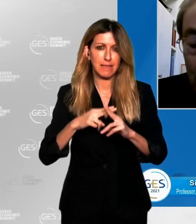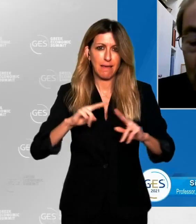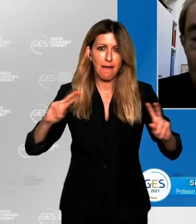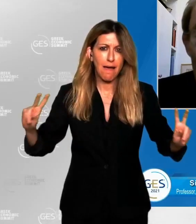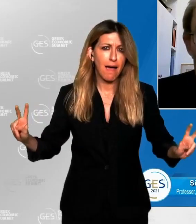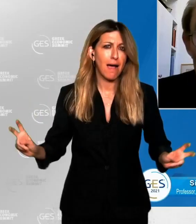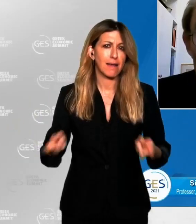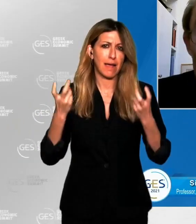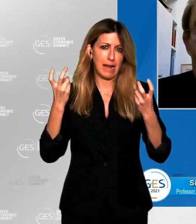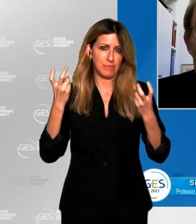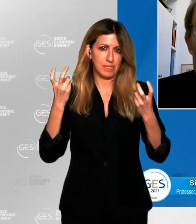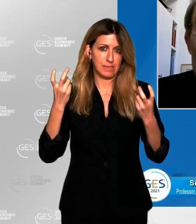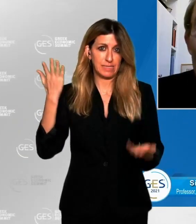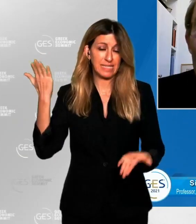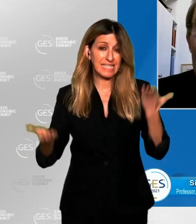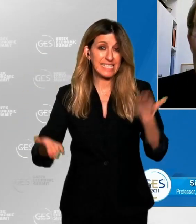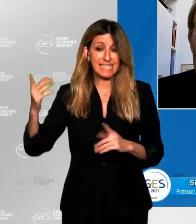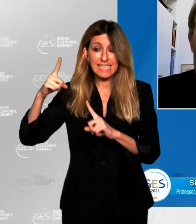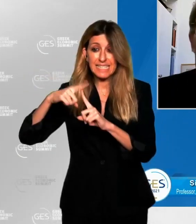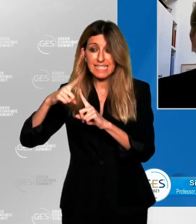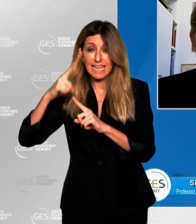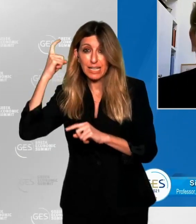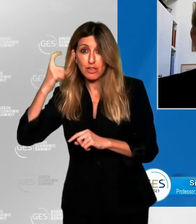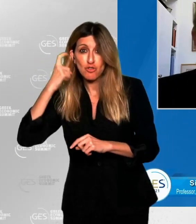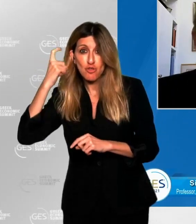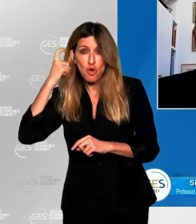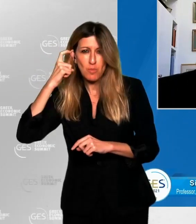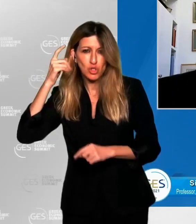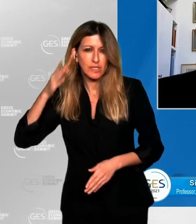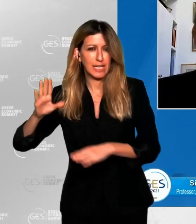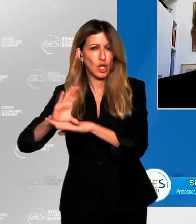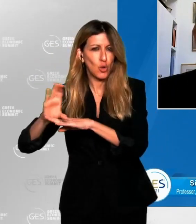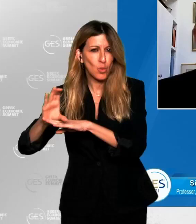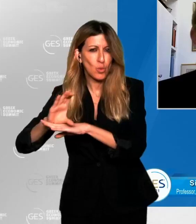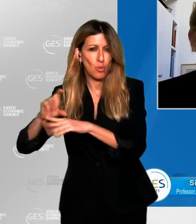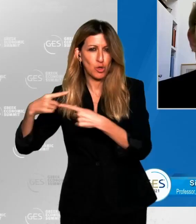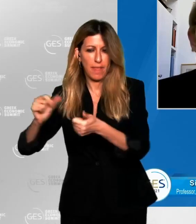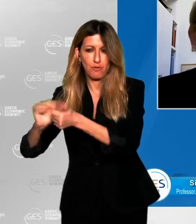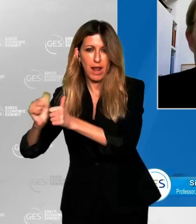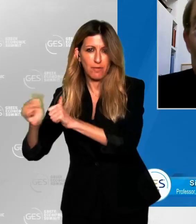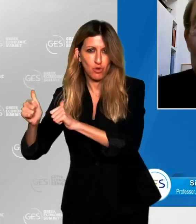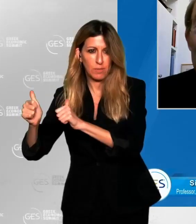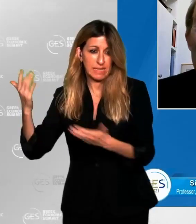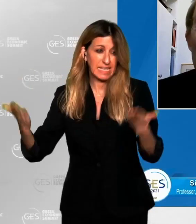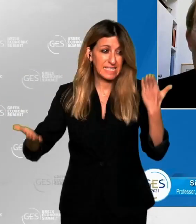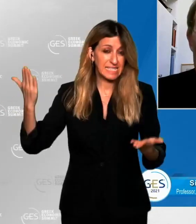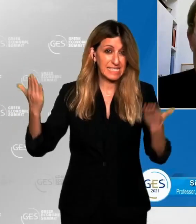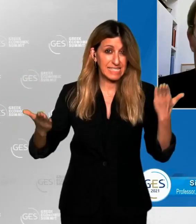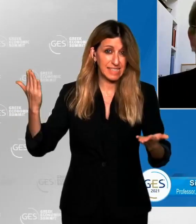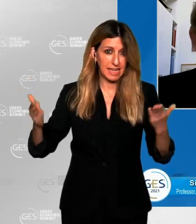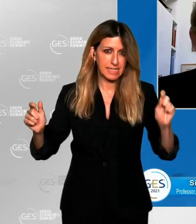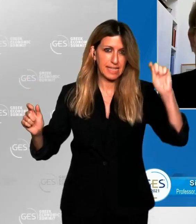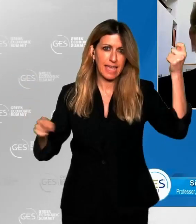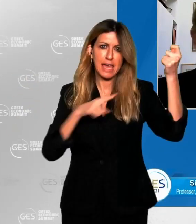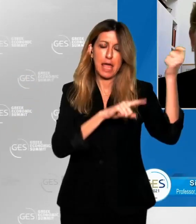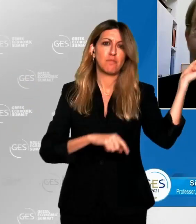than artificial intelligence. You're probably not following news from Britain, but unless